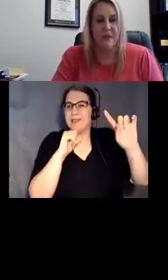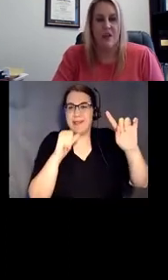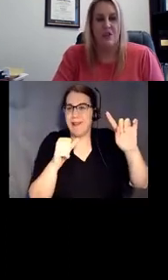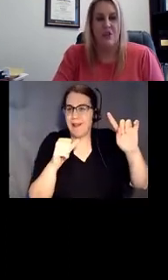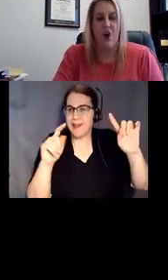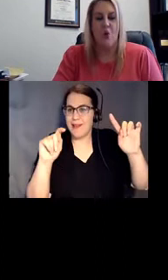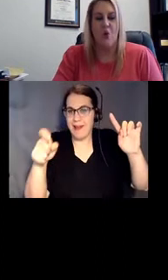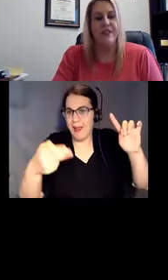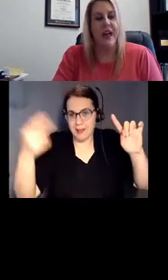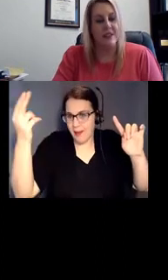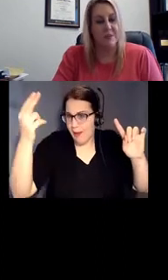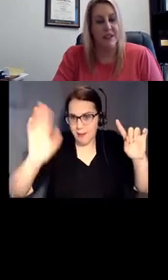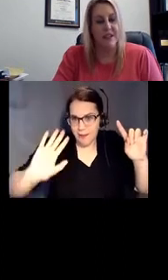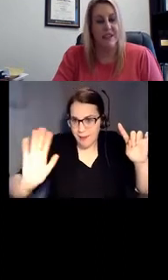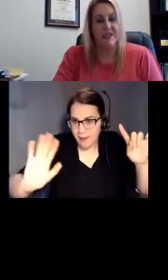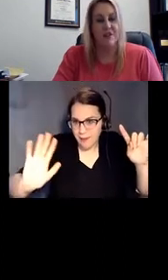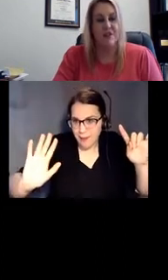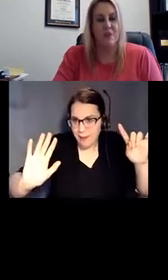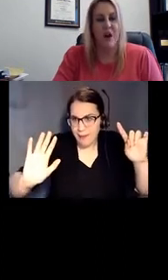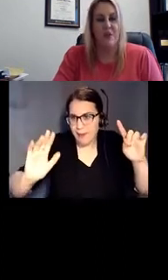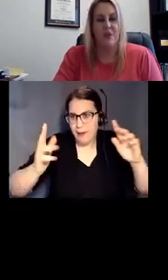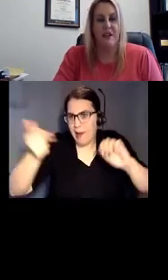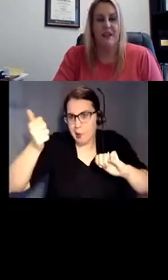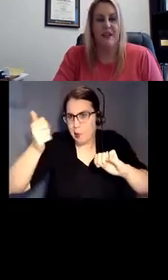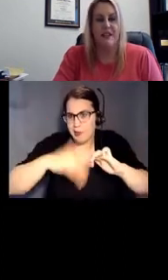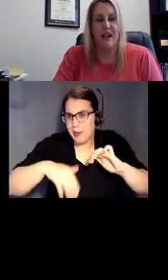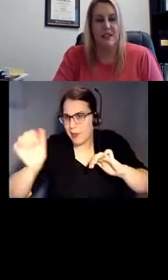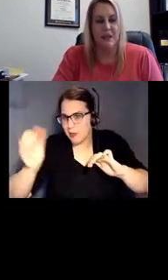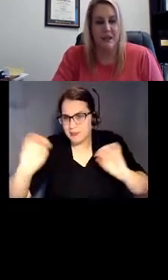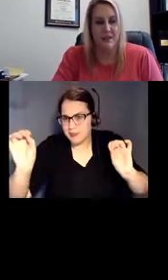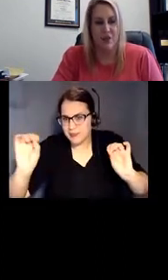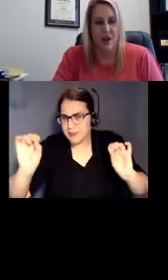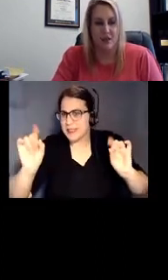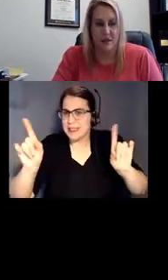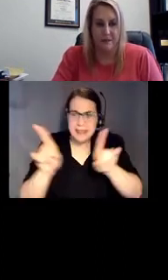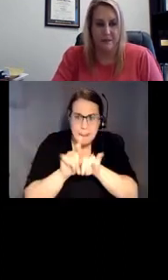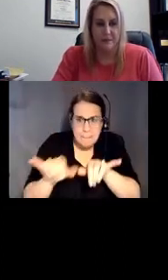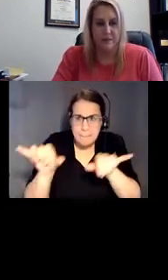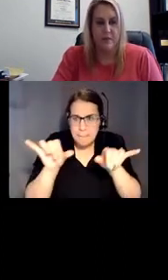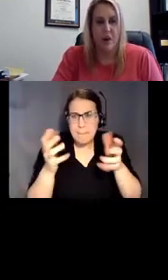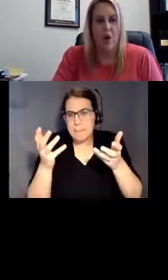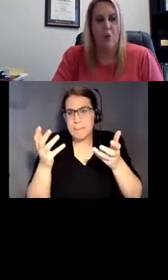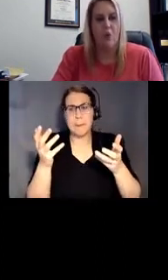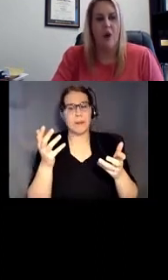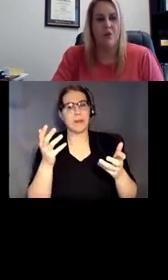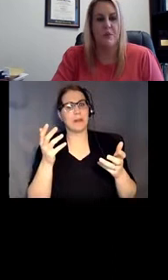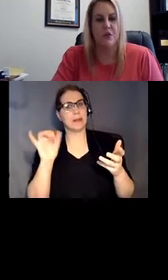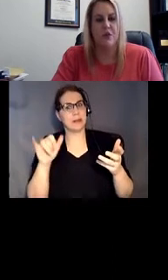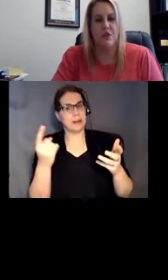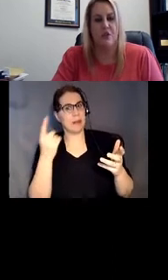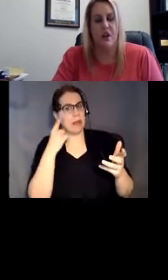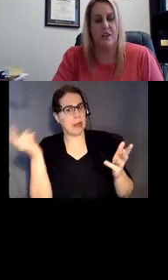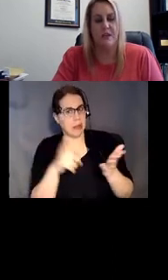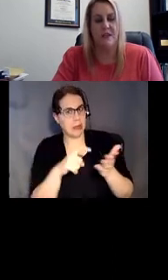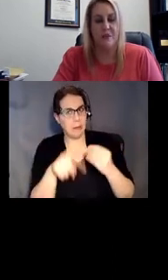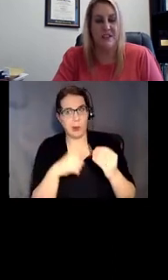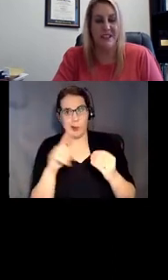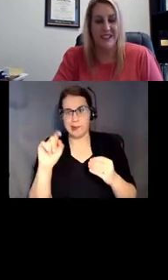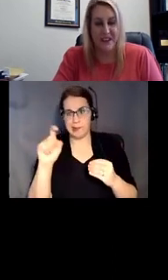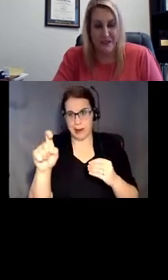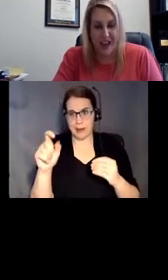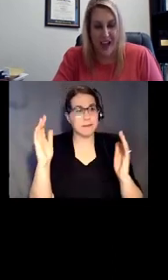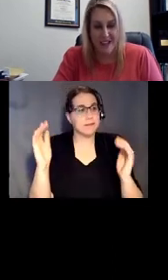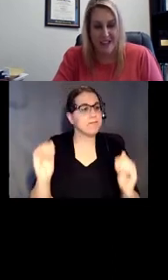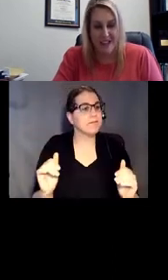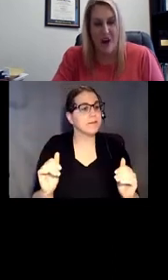bracket. So that's something to consider as well when you're looking at the taxability of a trust. Will contributions to the trust be subject